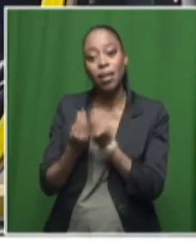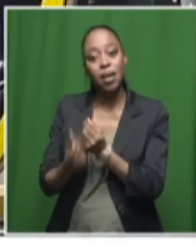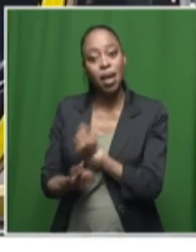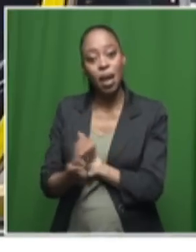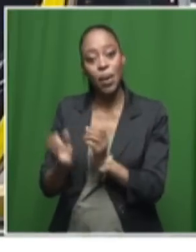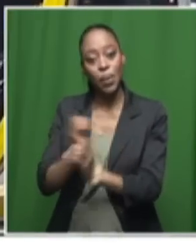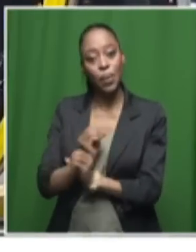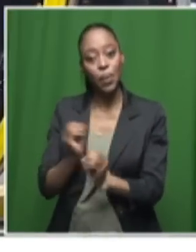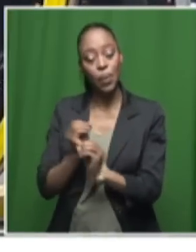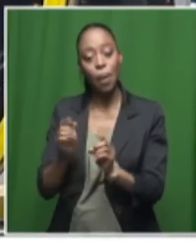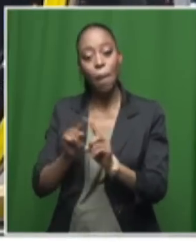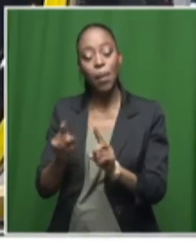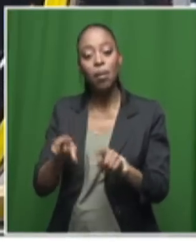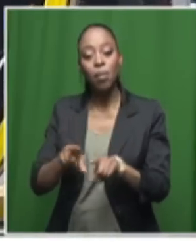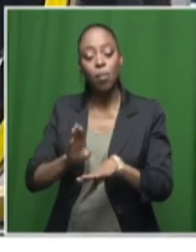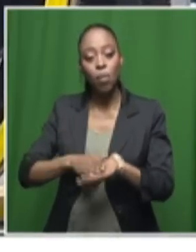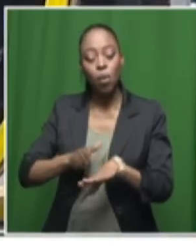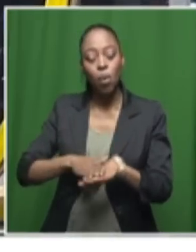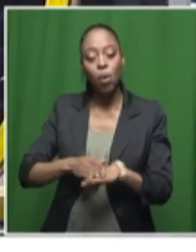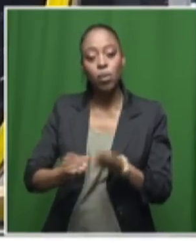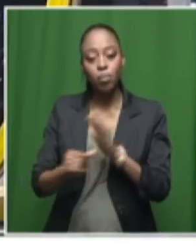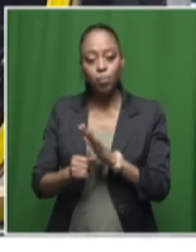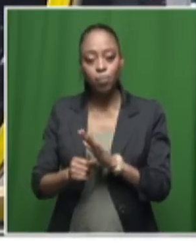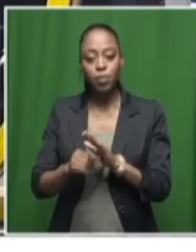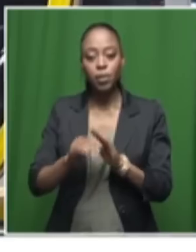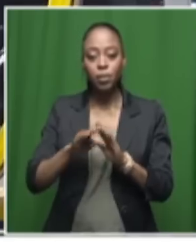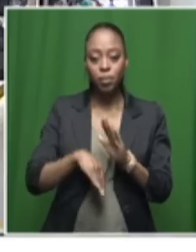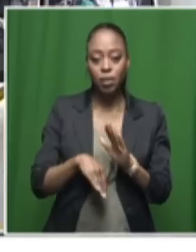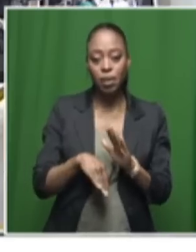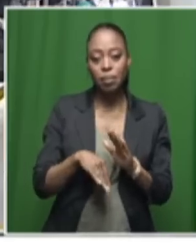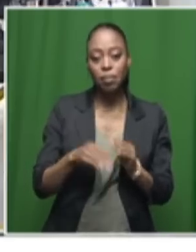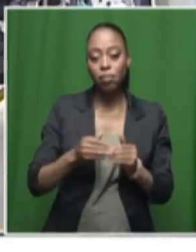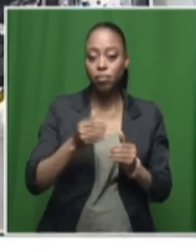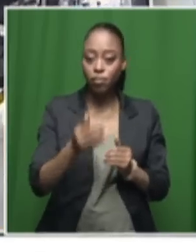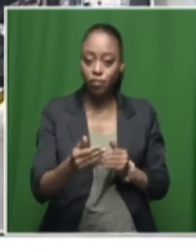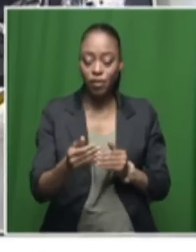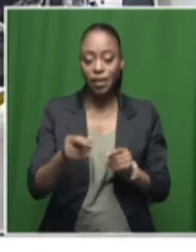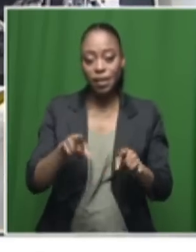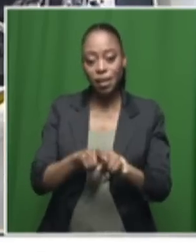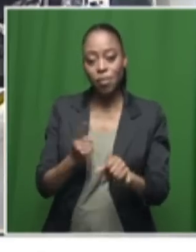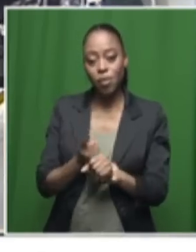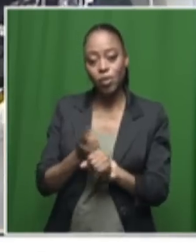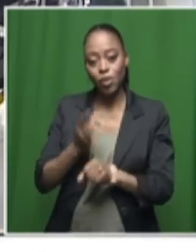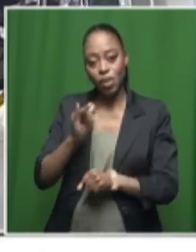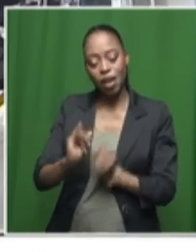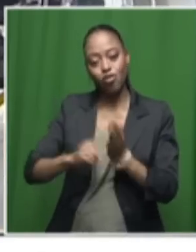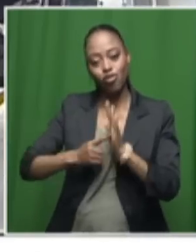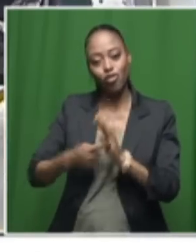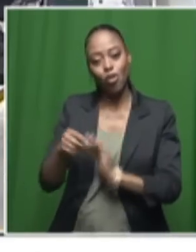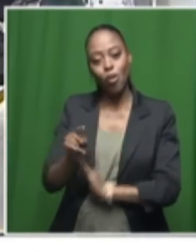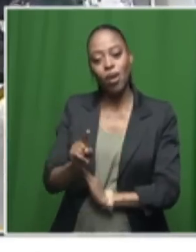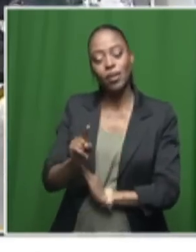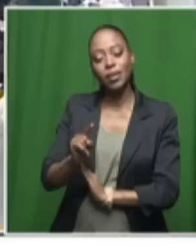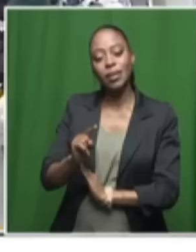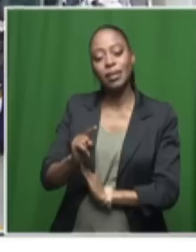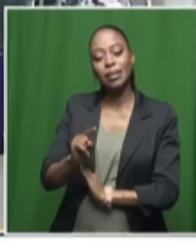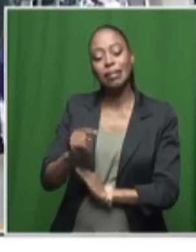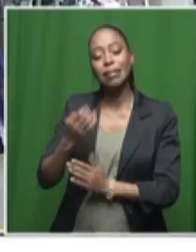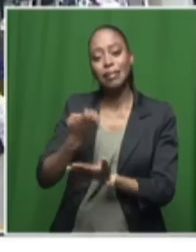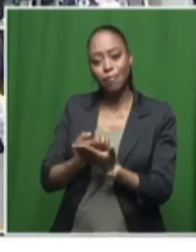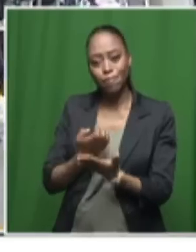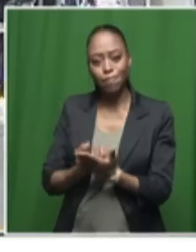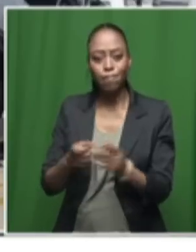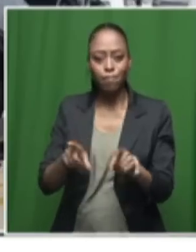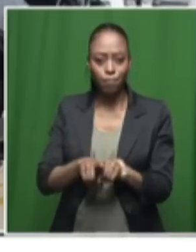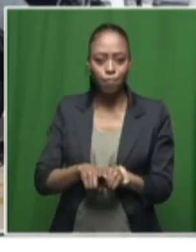more importantly, it's a slightly longer-term trend, and the slightly longer-term trend clearly indicates that the underlying economic momentum in the